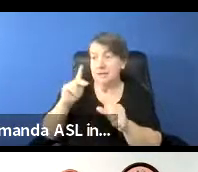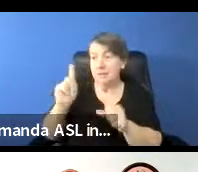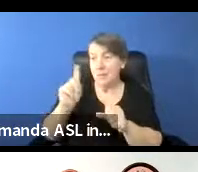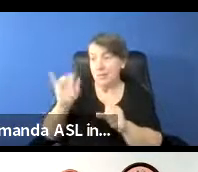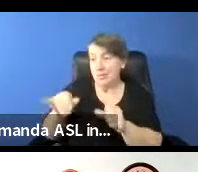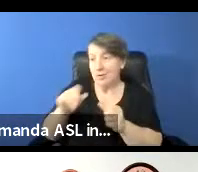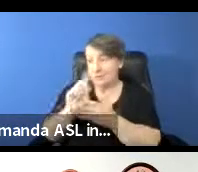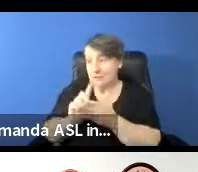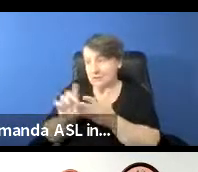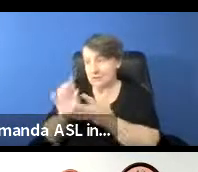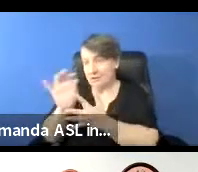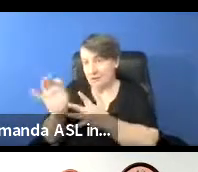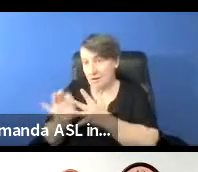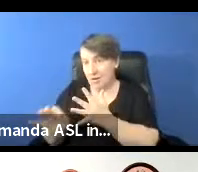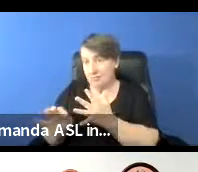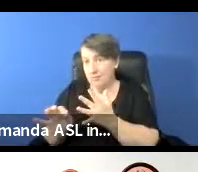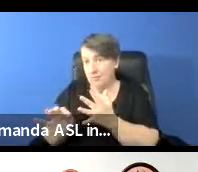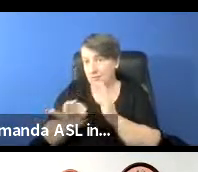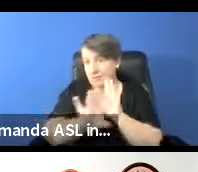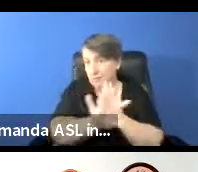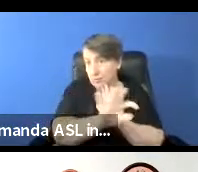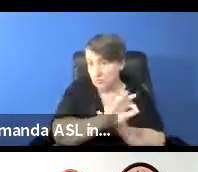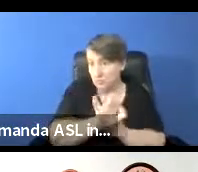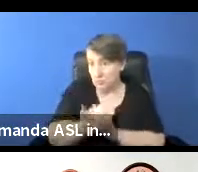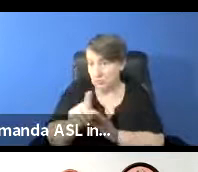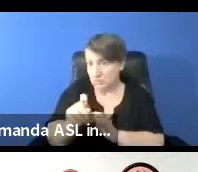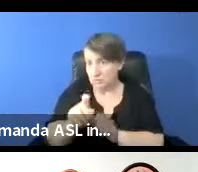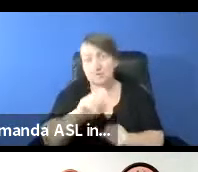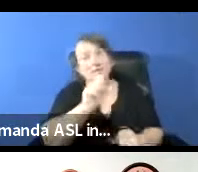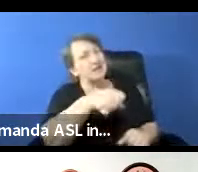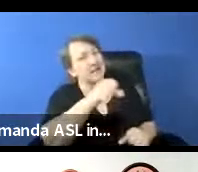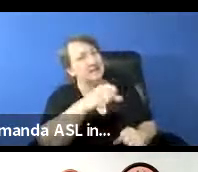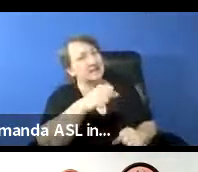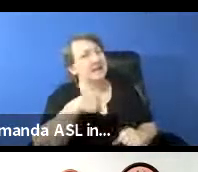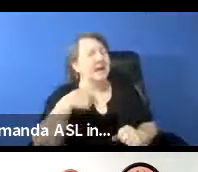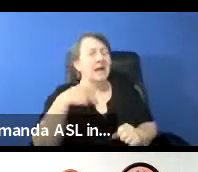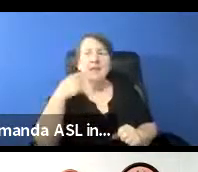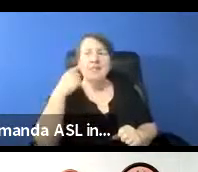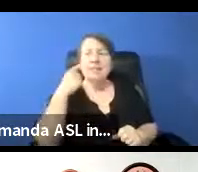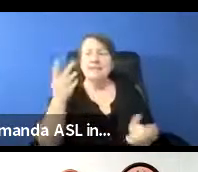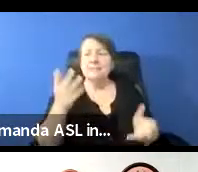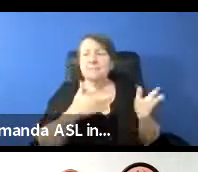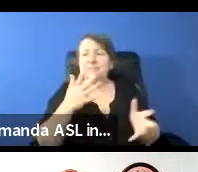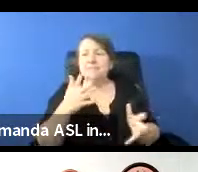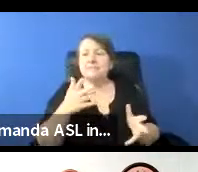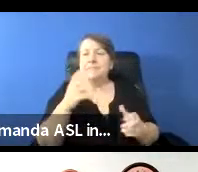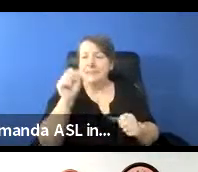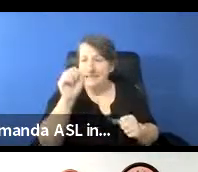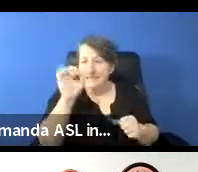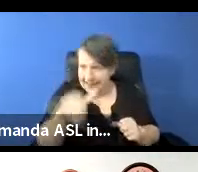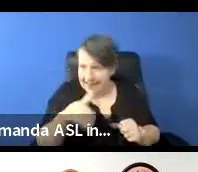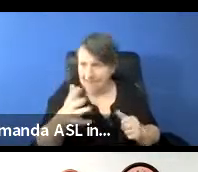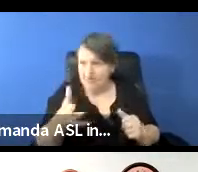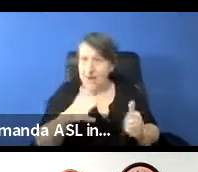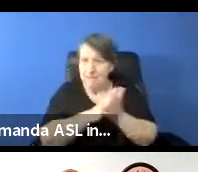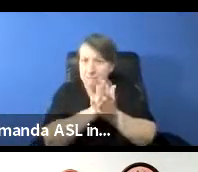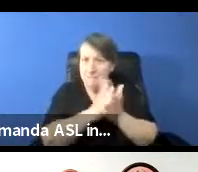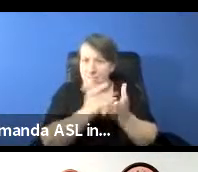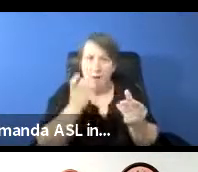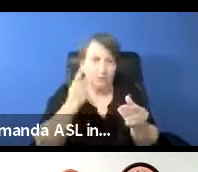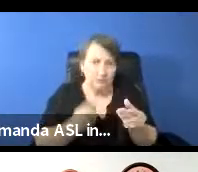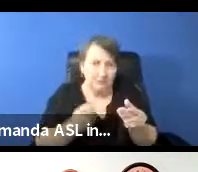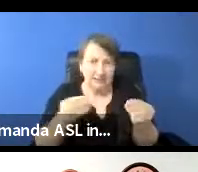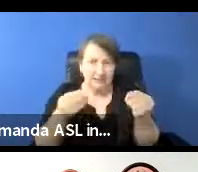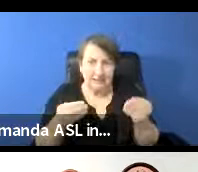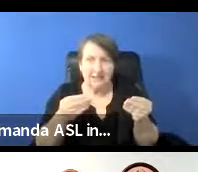those design options were chosen? Well, yeah, I mean, yes, that is what I'm anxious to get a hold of so that we